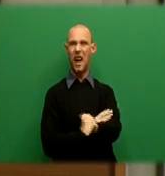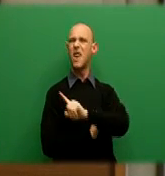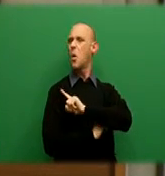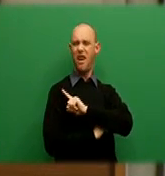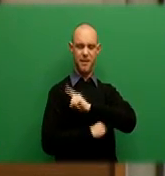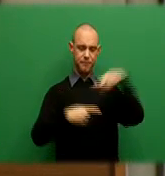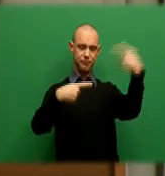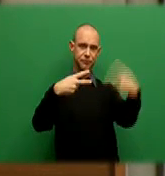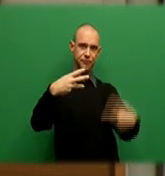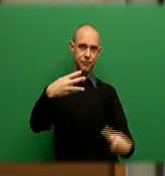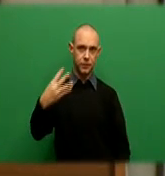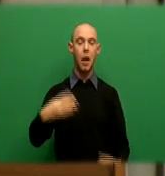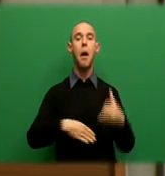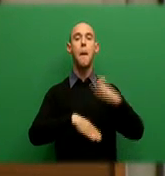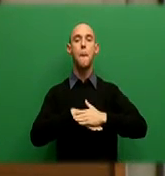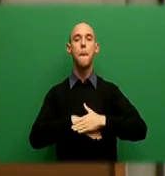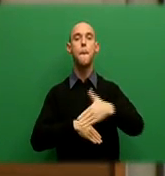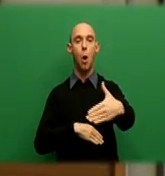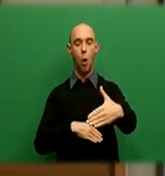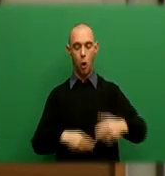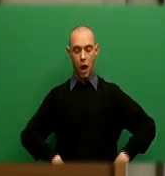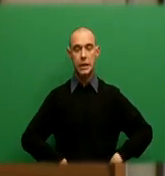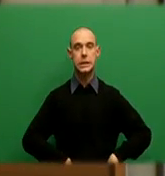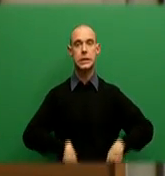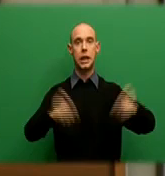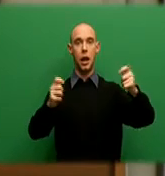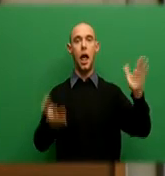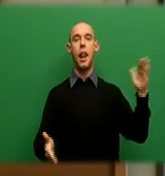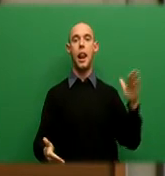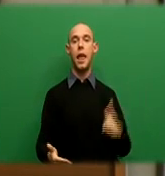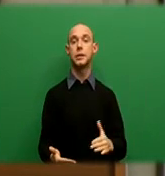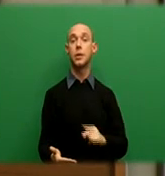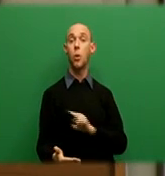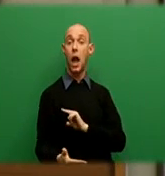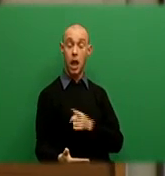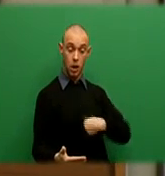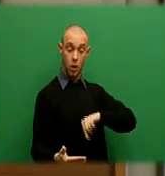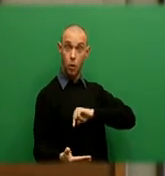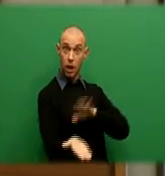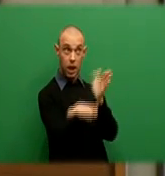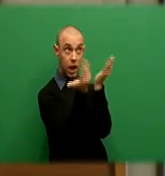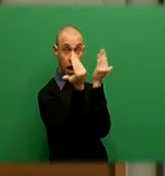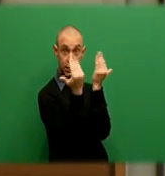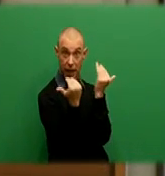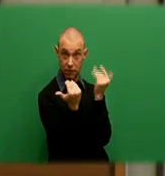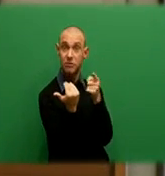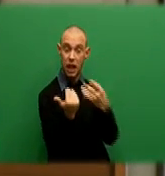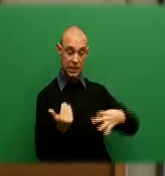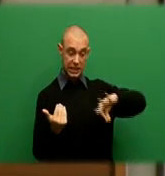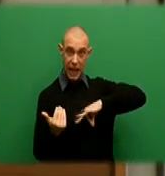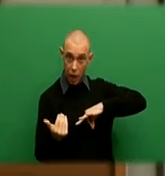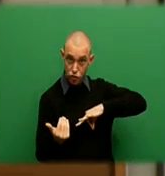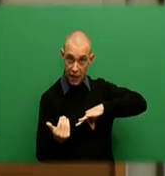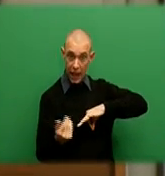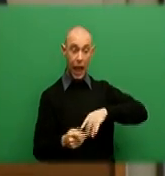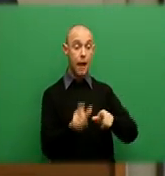expected to constrain consumption expenditure, despite the persistence of wage and salary increases